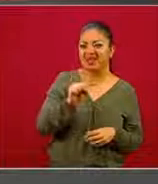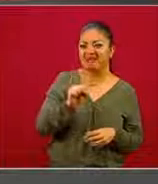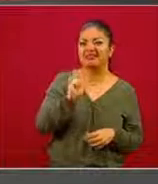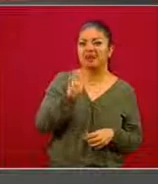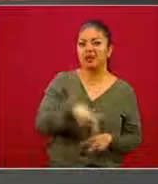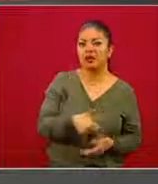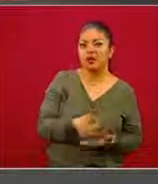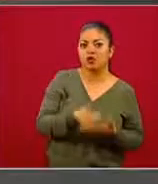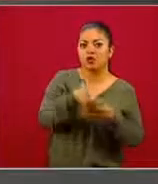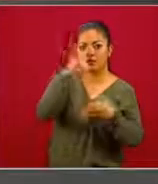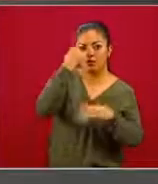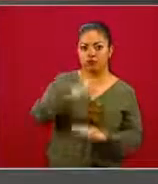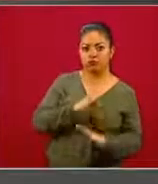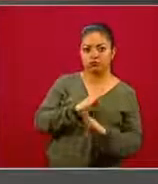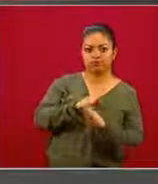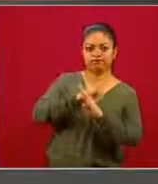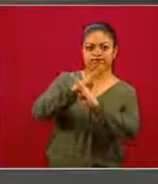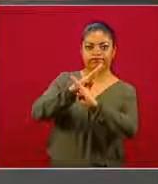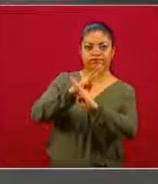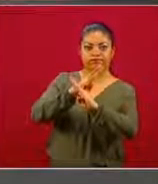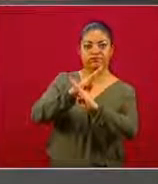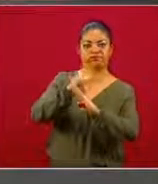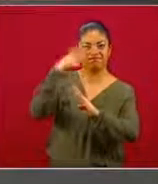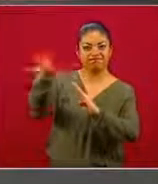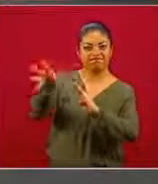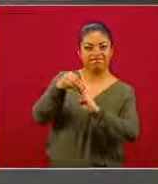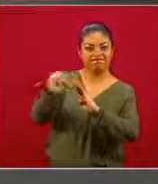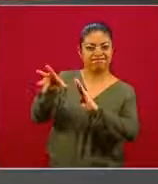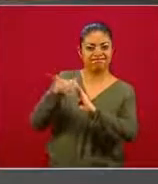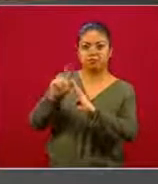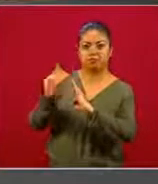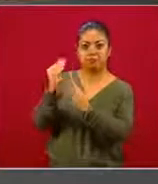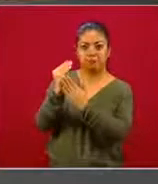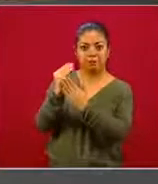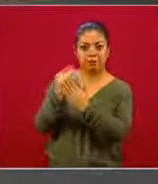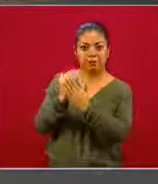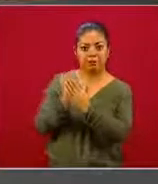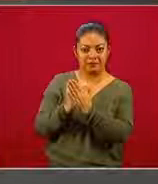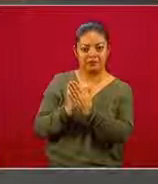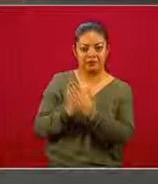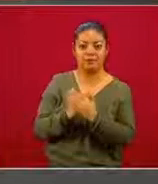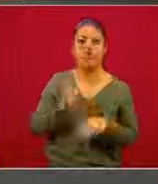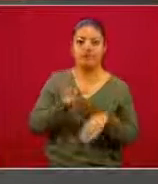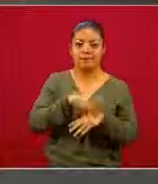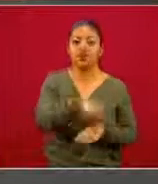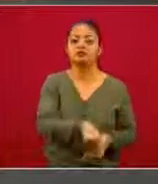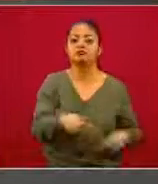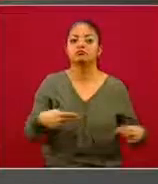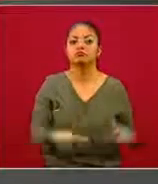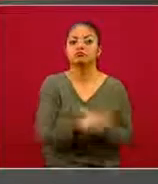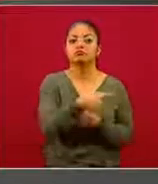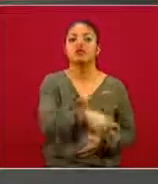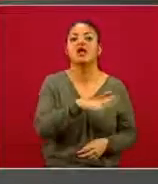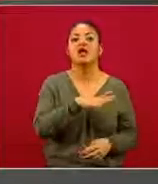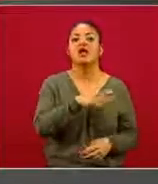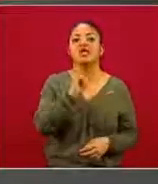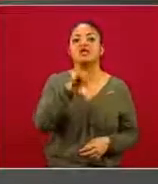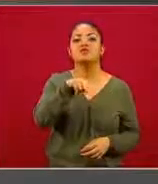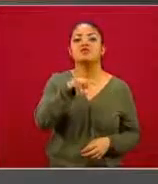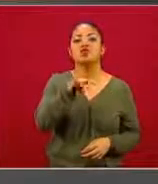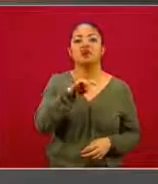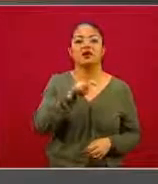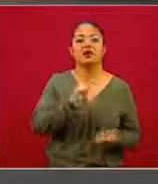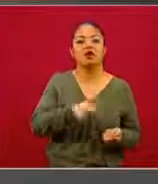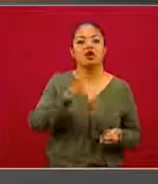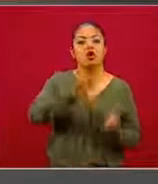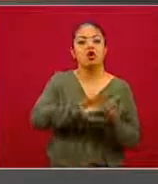start to develop antibodies, and this is a protective system for these microorganisms. So we're born